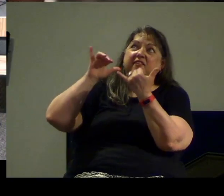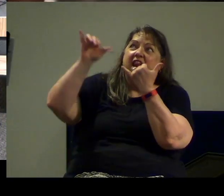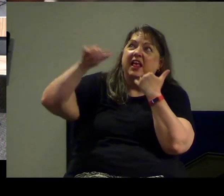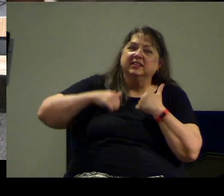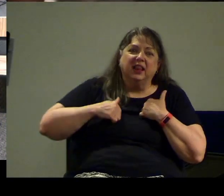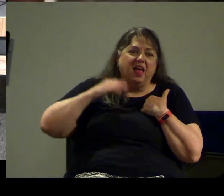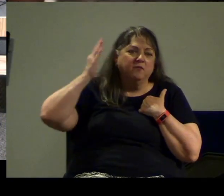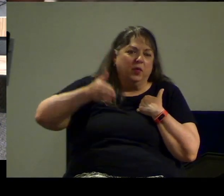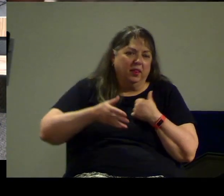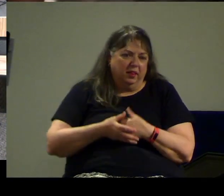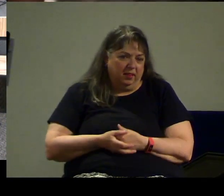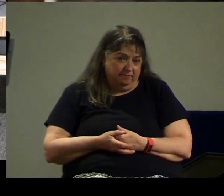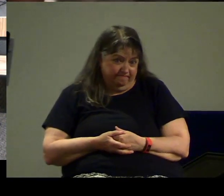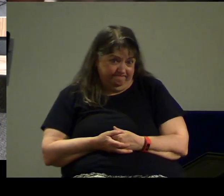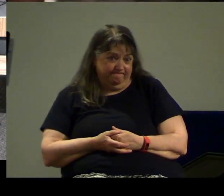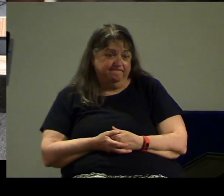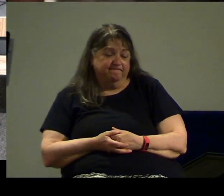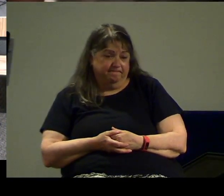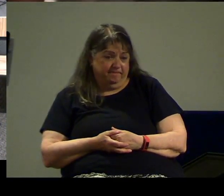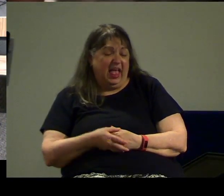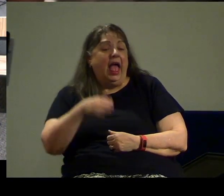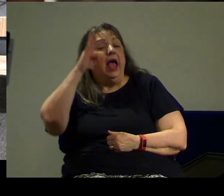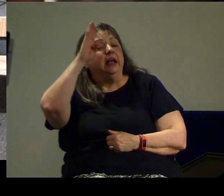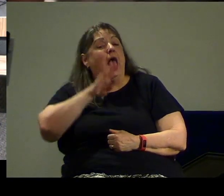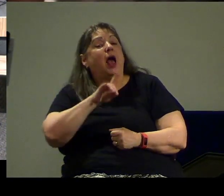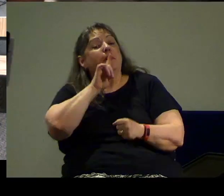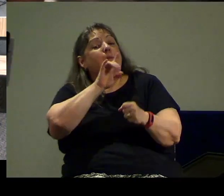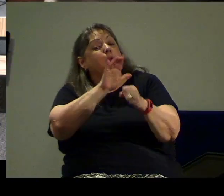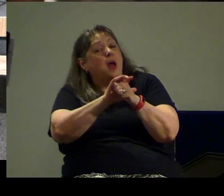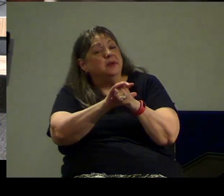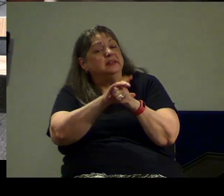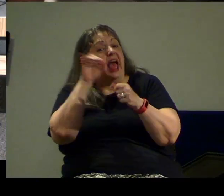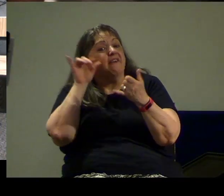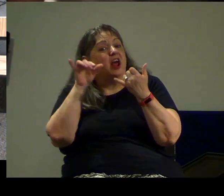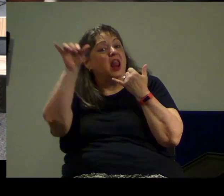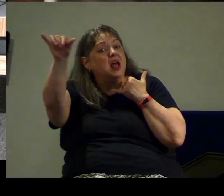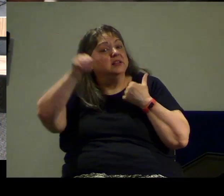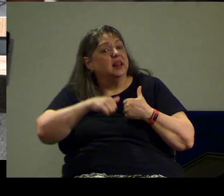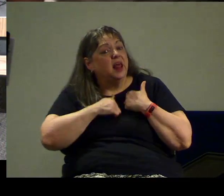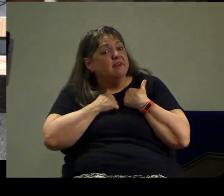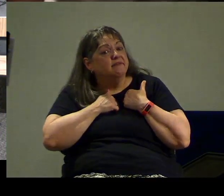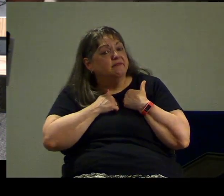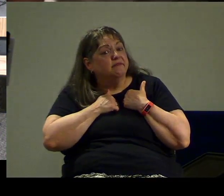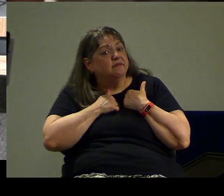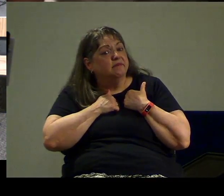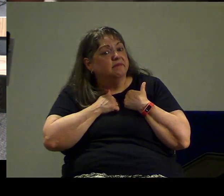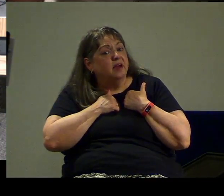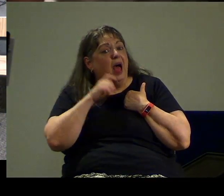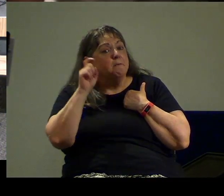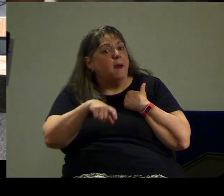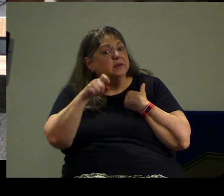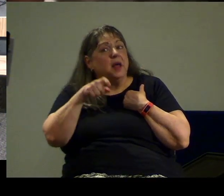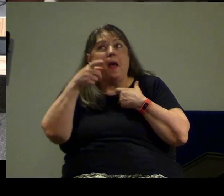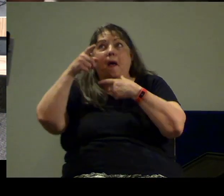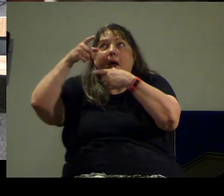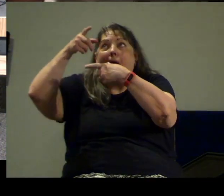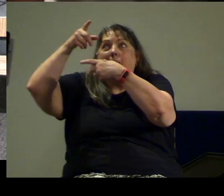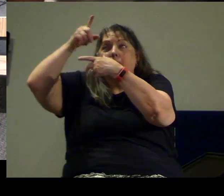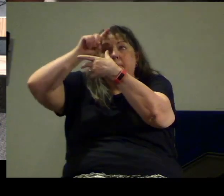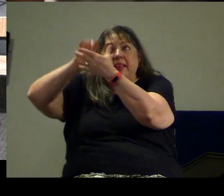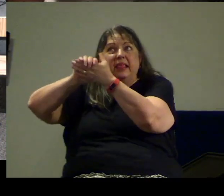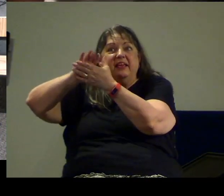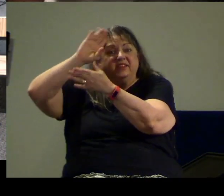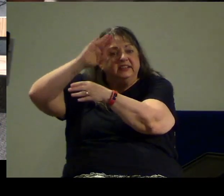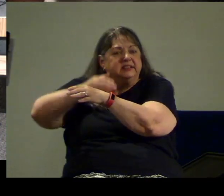life. God promises you everlasting life if you believe on his son, Lord Jesus Christ. That's